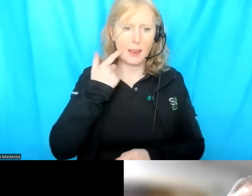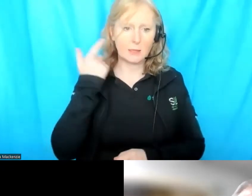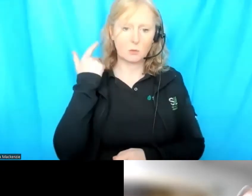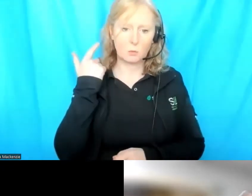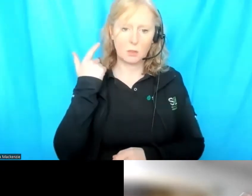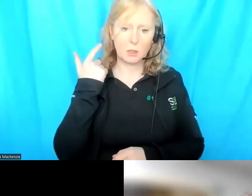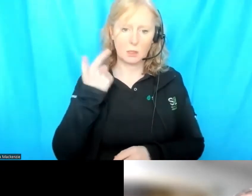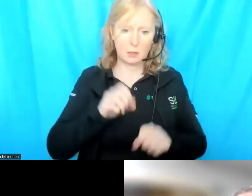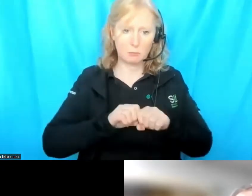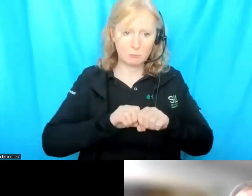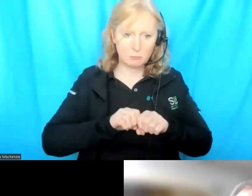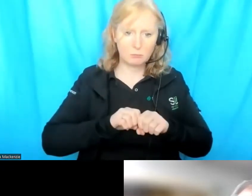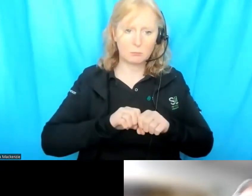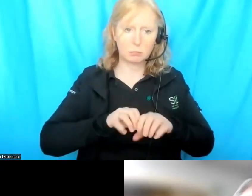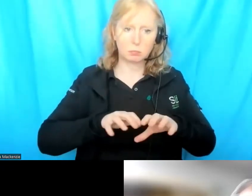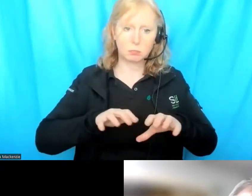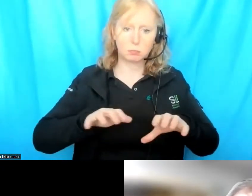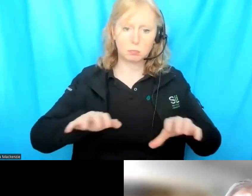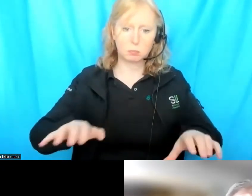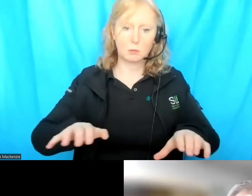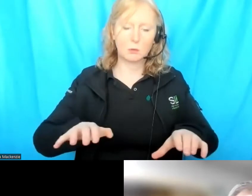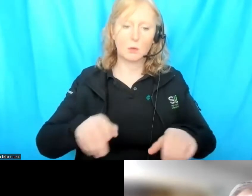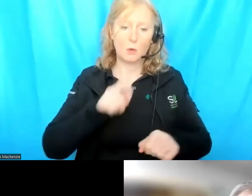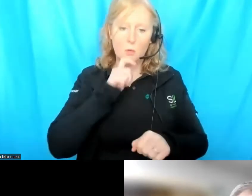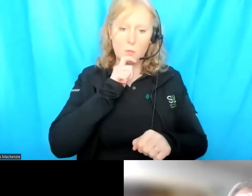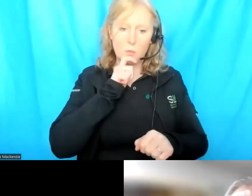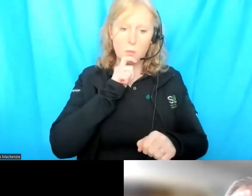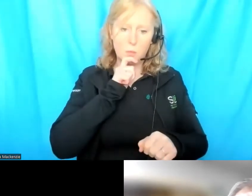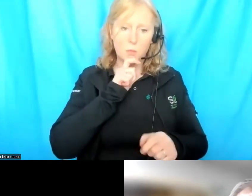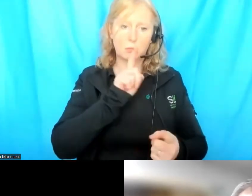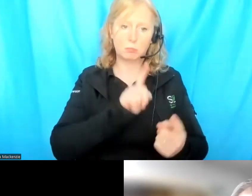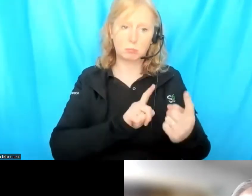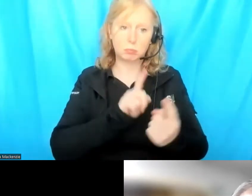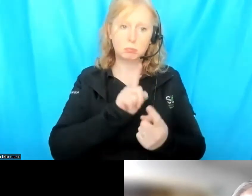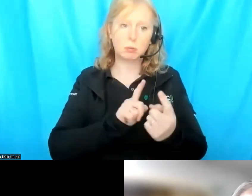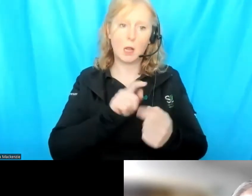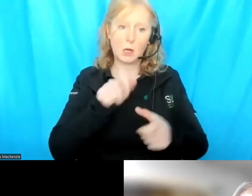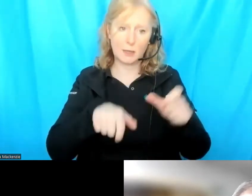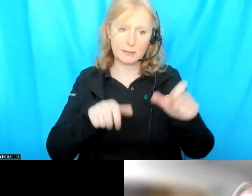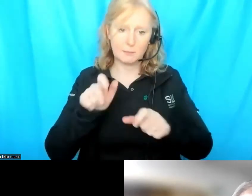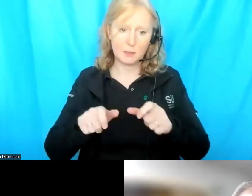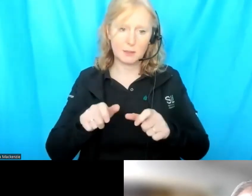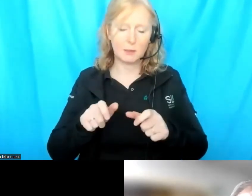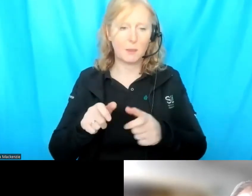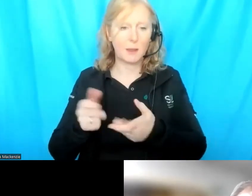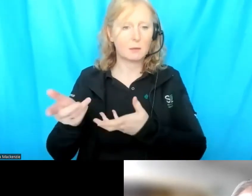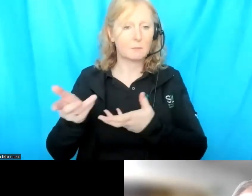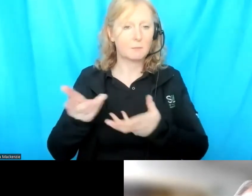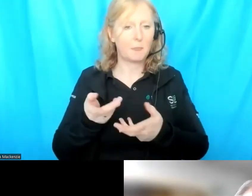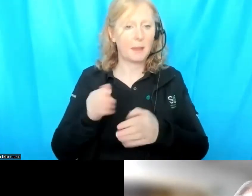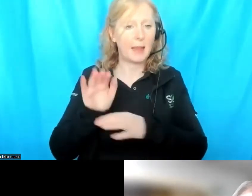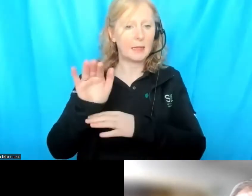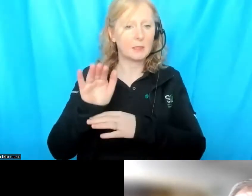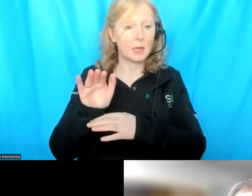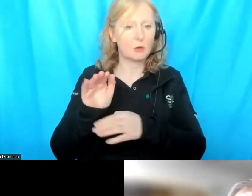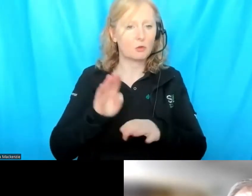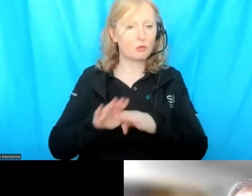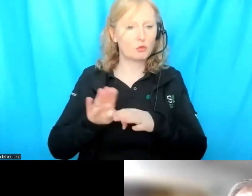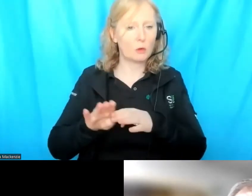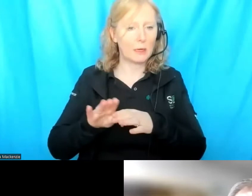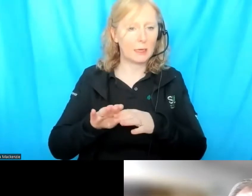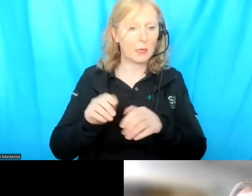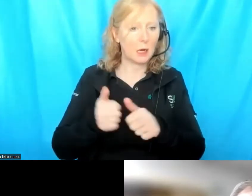been rolled out to all our customer facing staff. This is provided by external training company. It's a one-day fully interactive